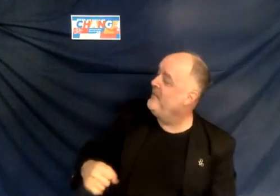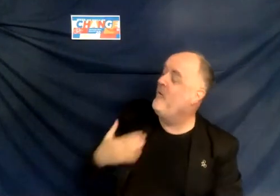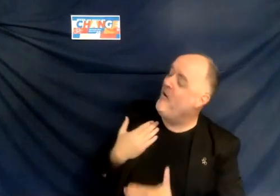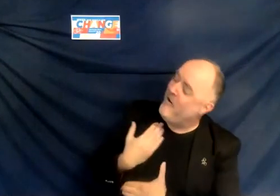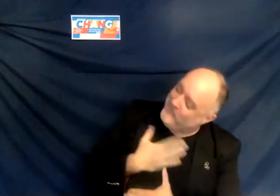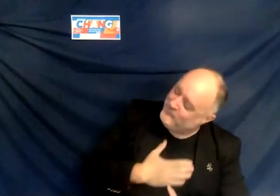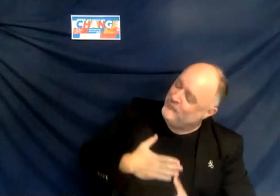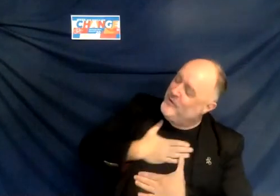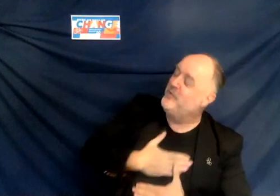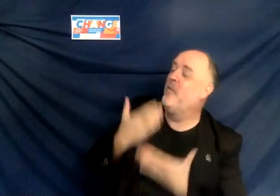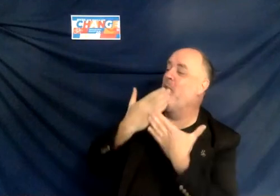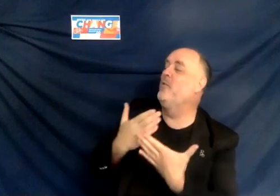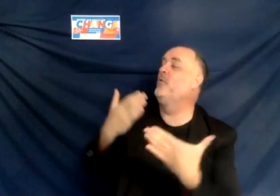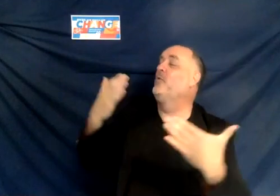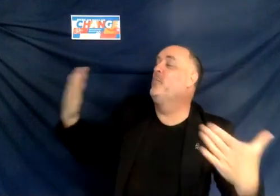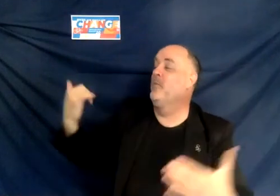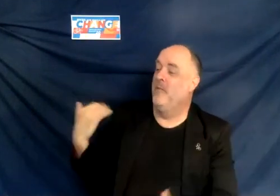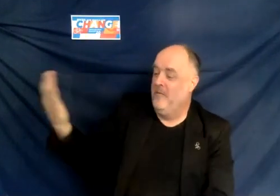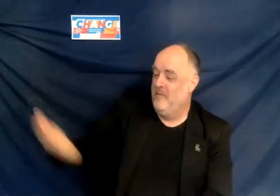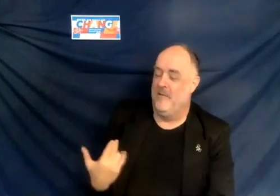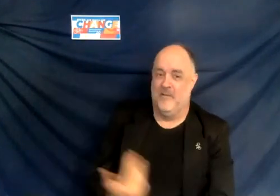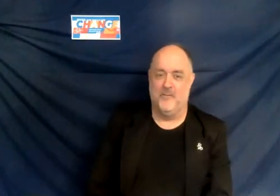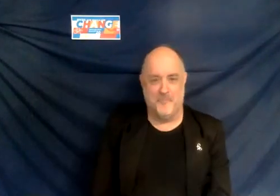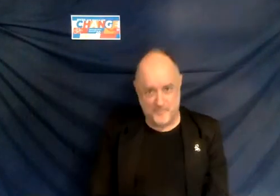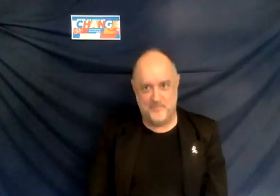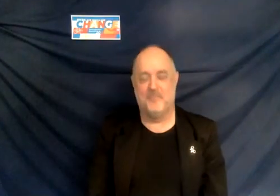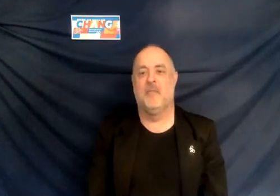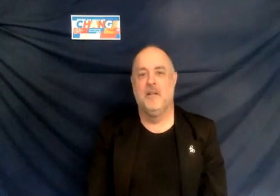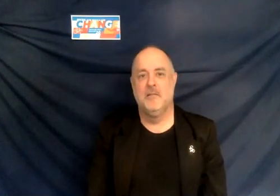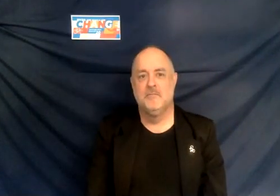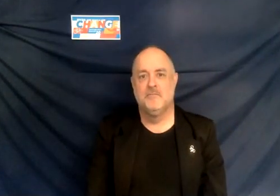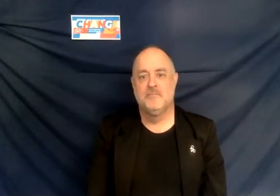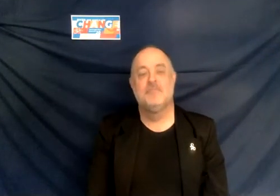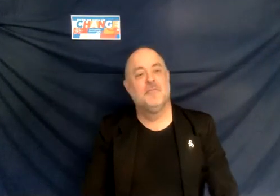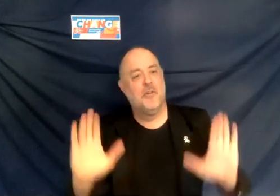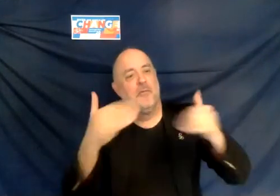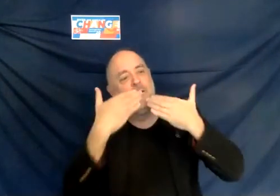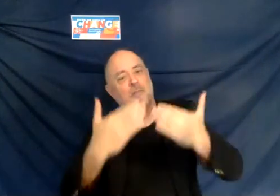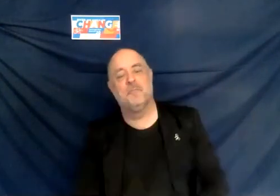pleasure. Thank you so much for having us. Bye, everyone.